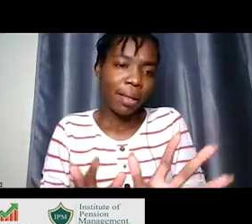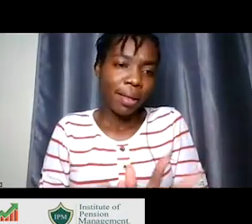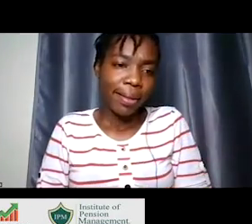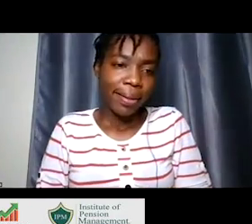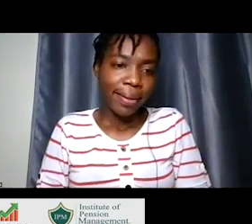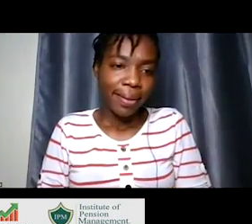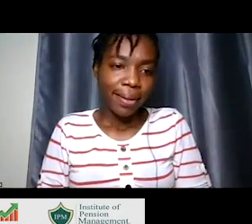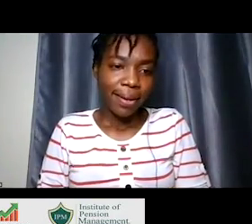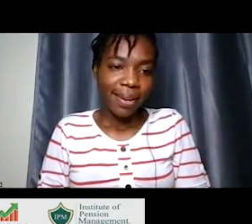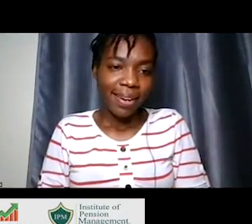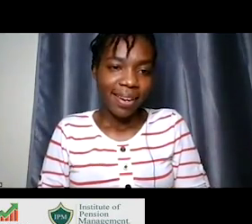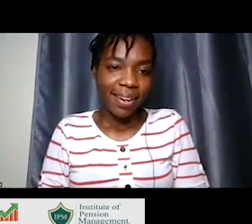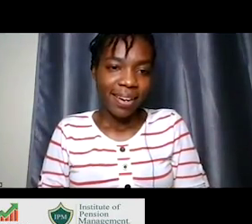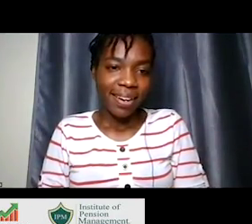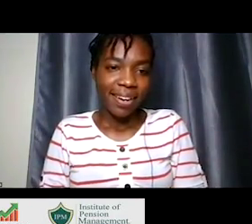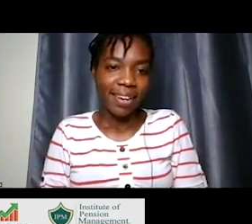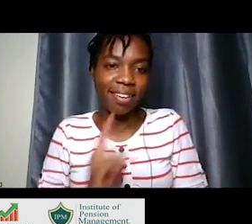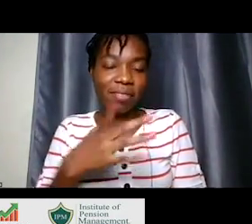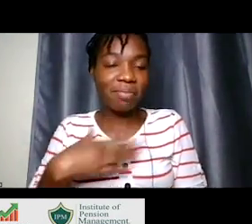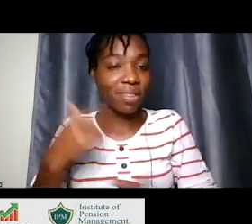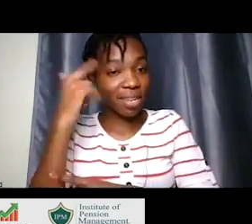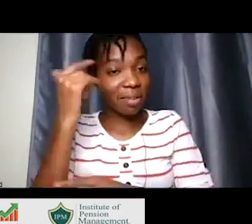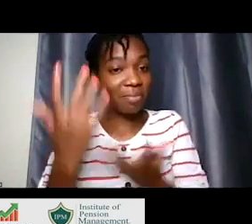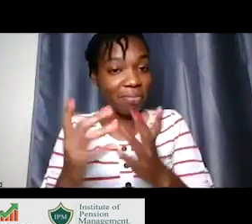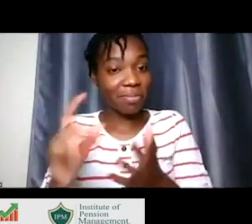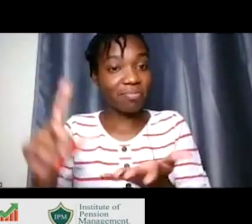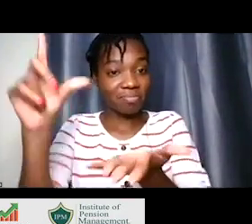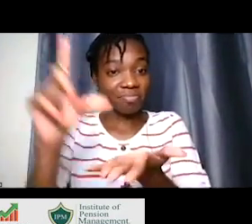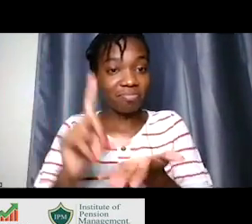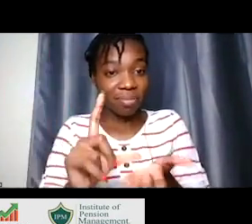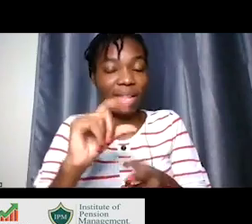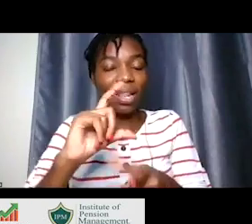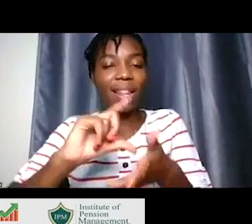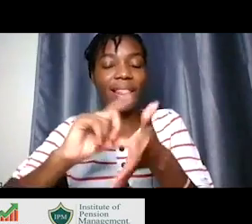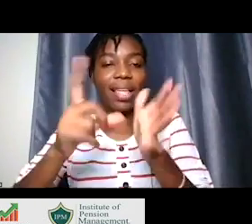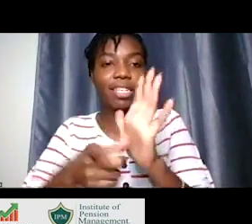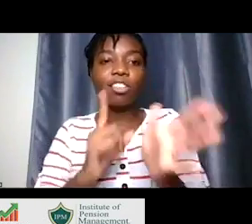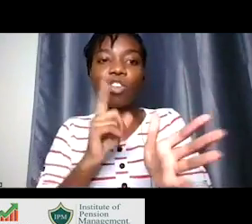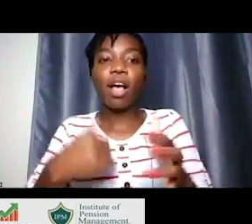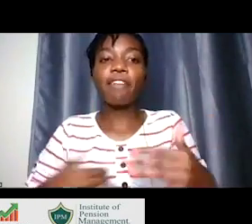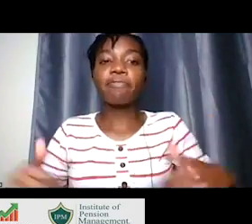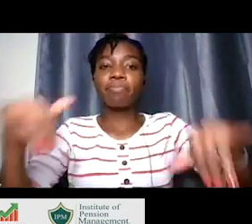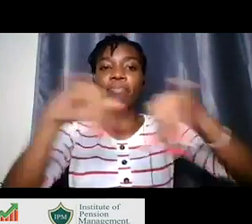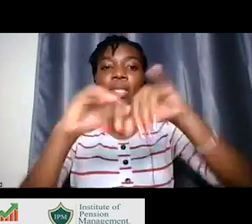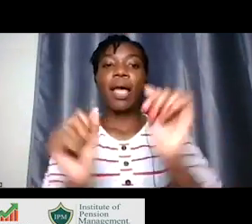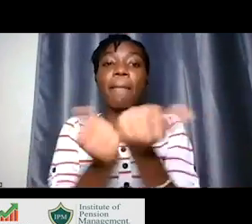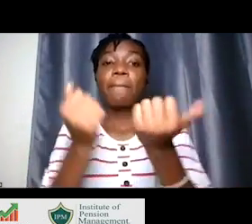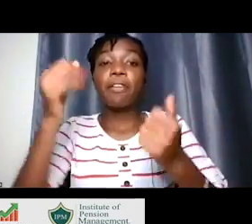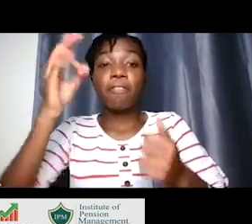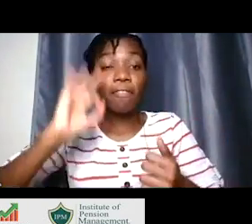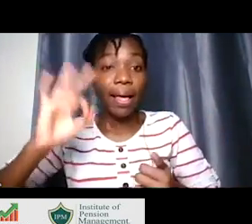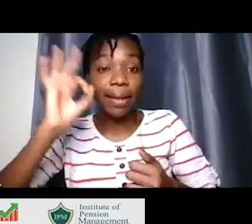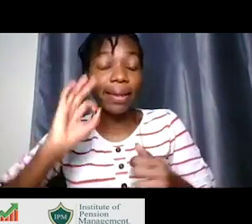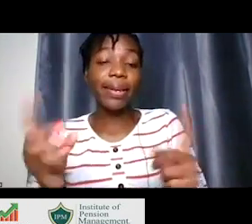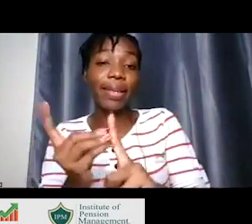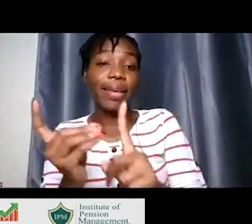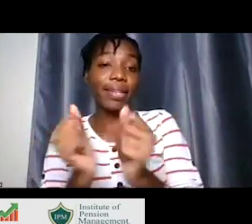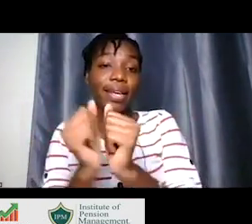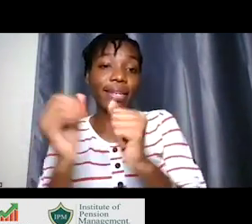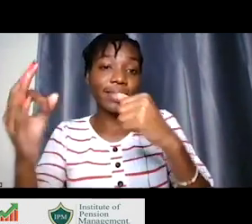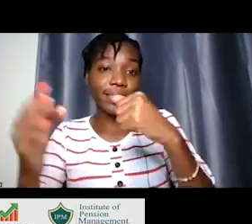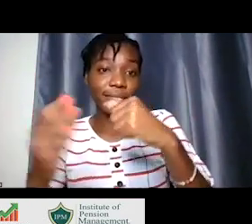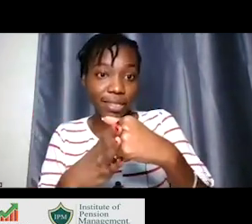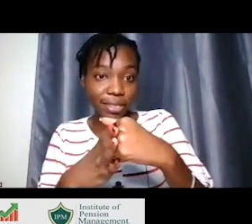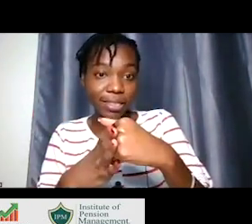okay, I guess it will load. All right, so there is an event happening on Friday the 19th from